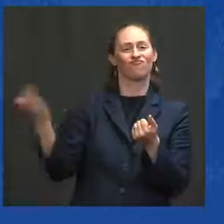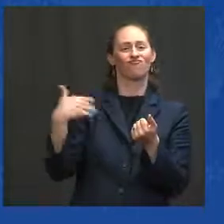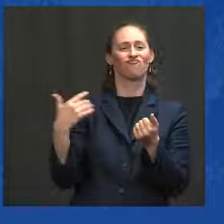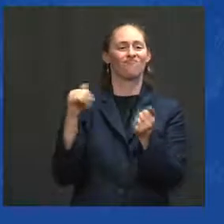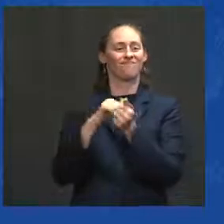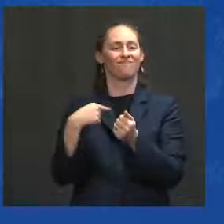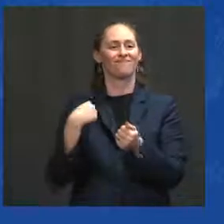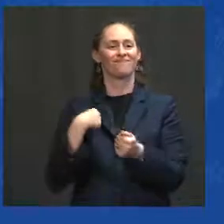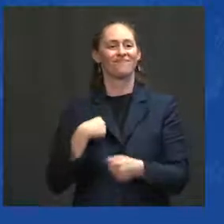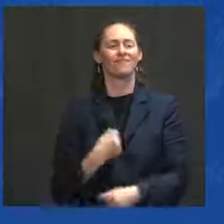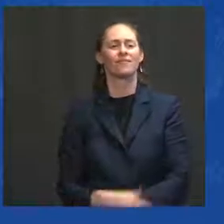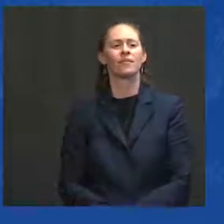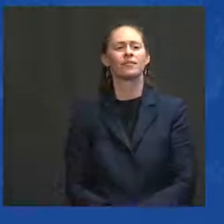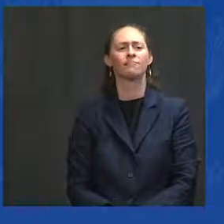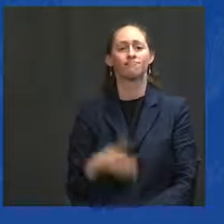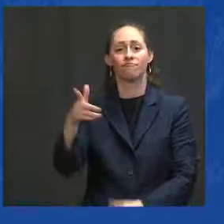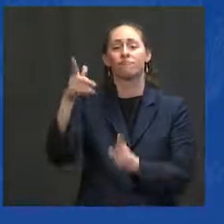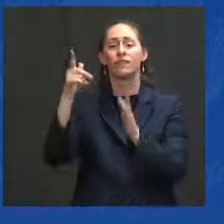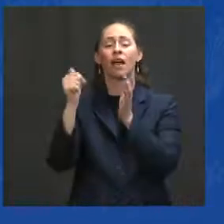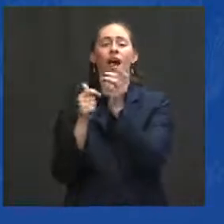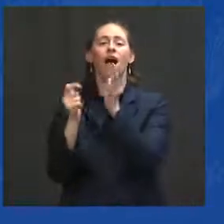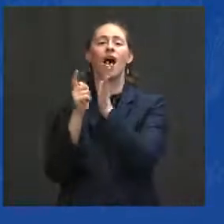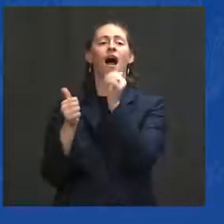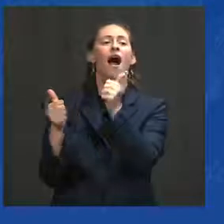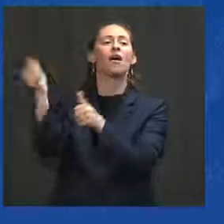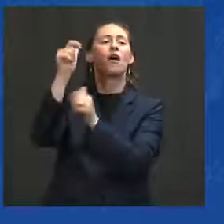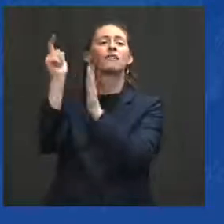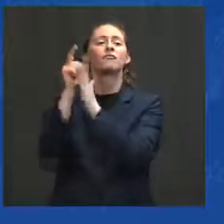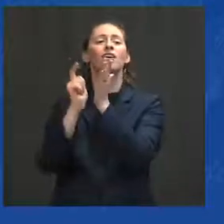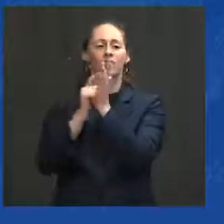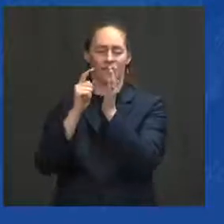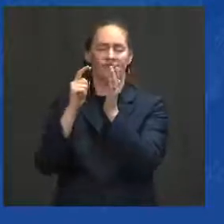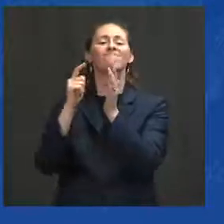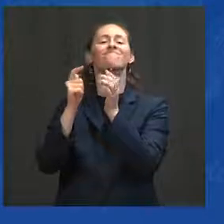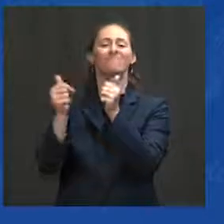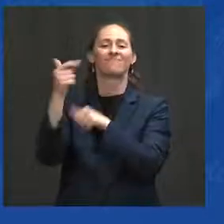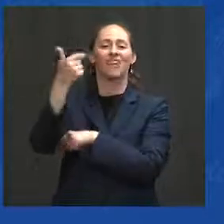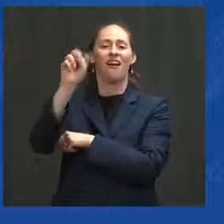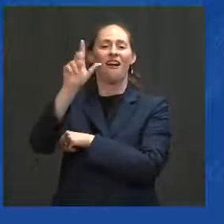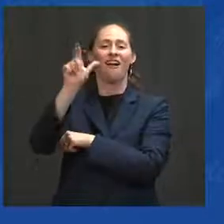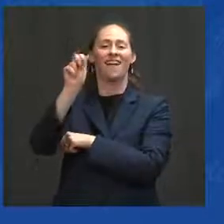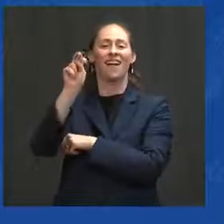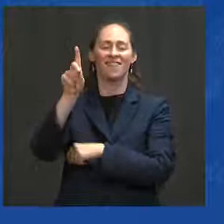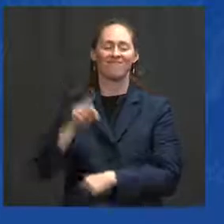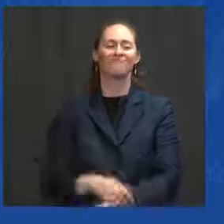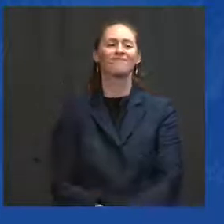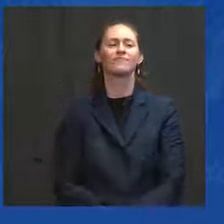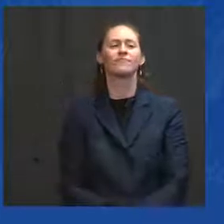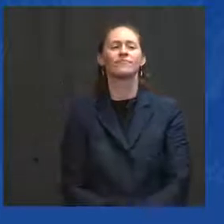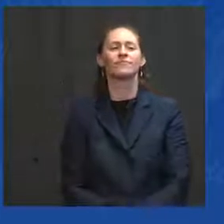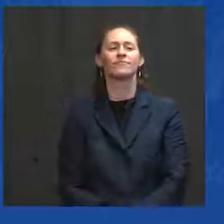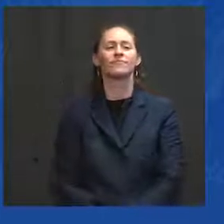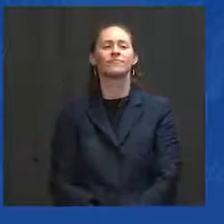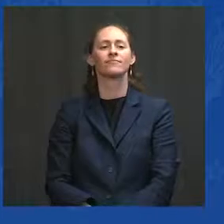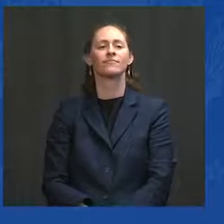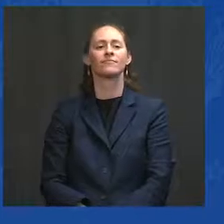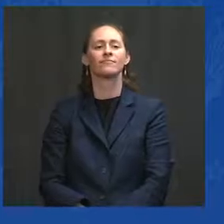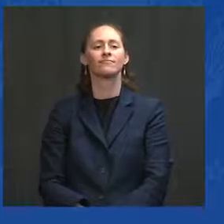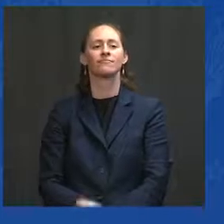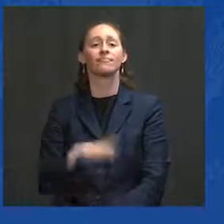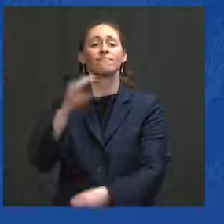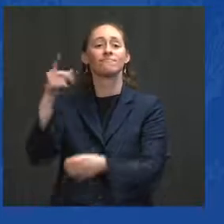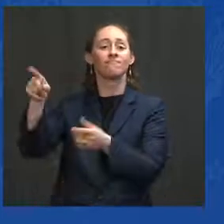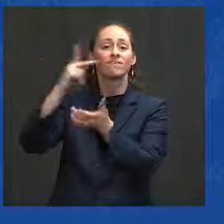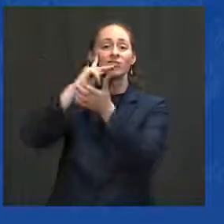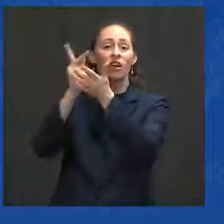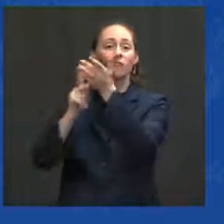General is here, General Garland, Javier, Mr. Secretary, you can come up too. I've been watching on television,